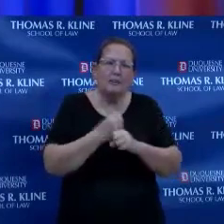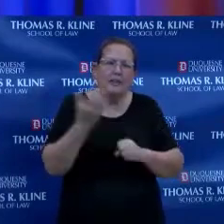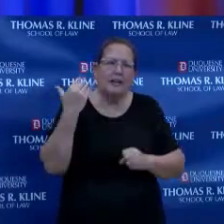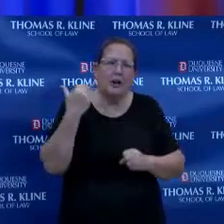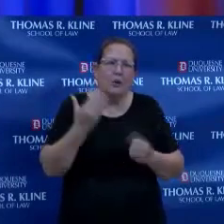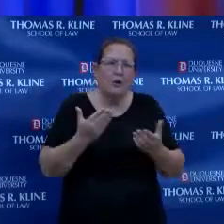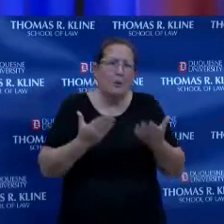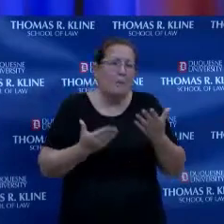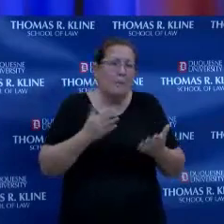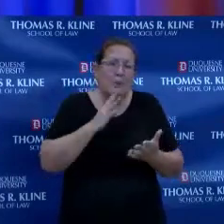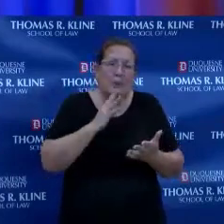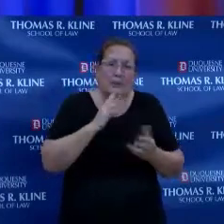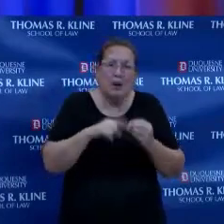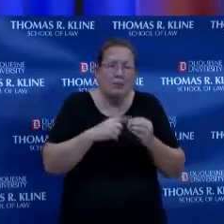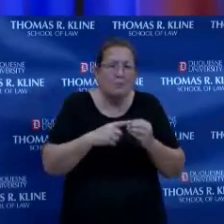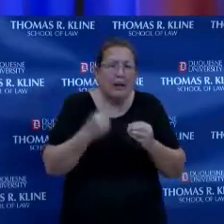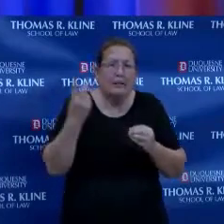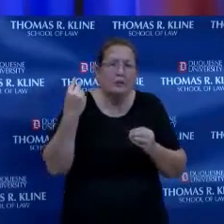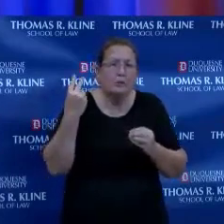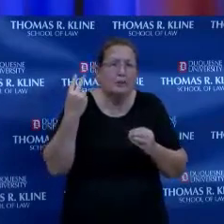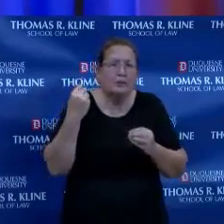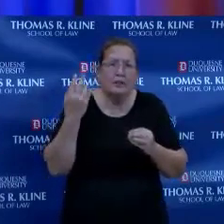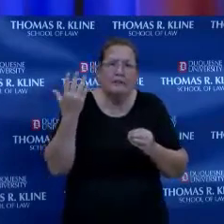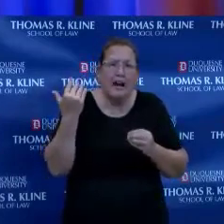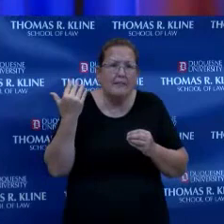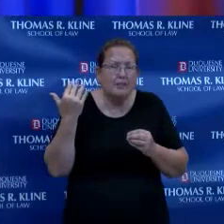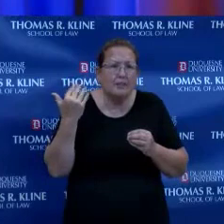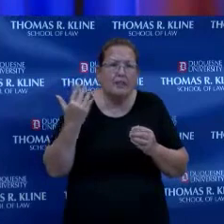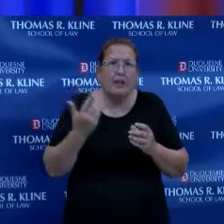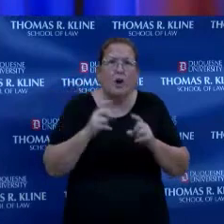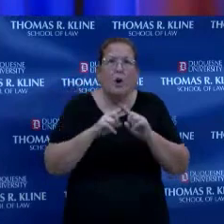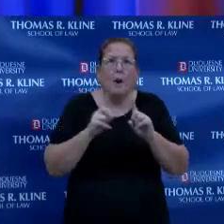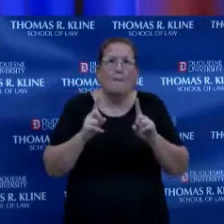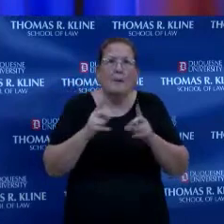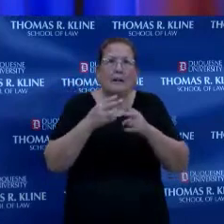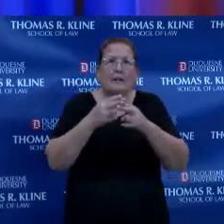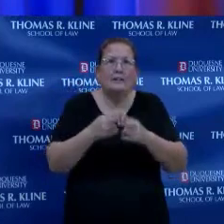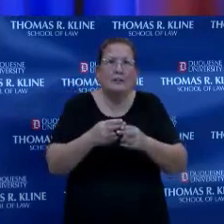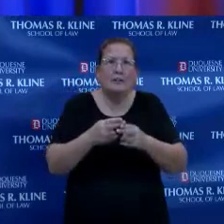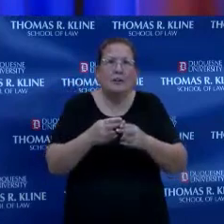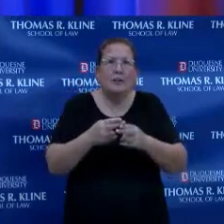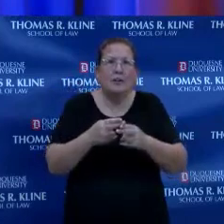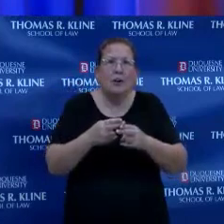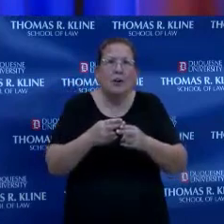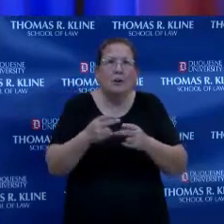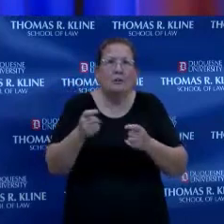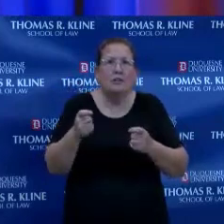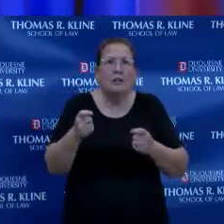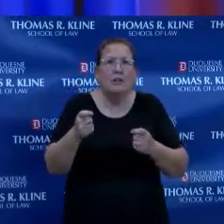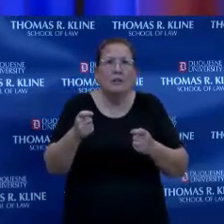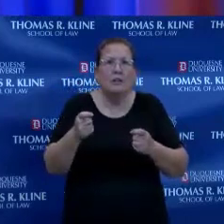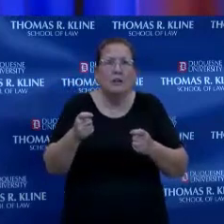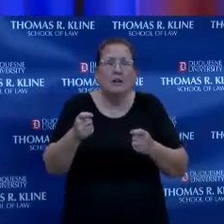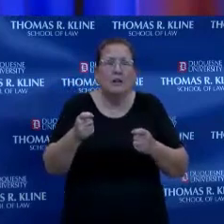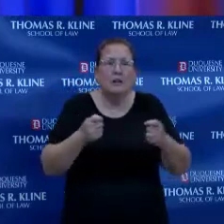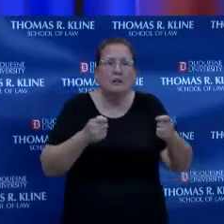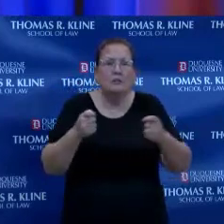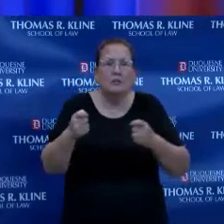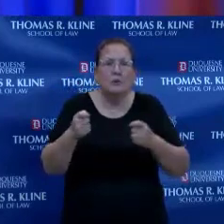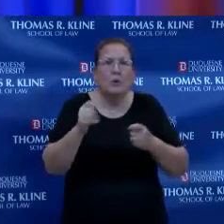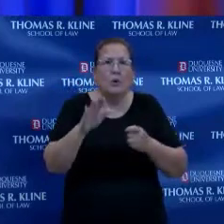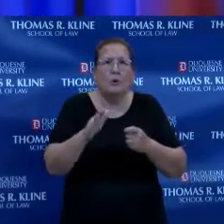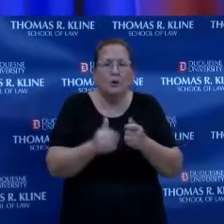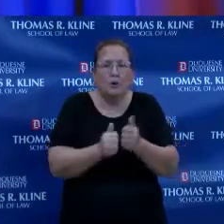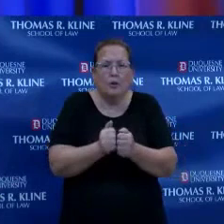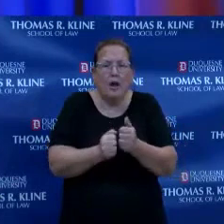maybe even 5 years ago. And it's what's called control your electronic destiny. It's the